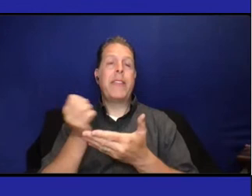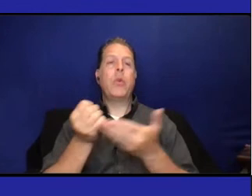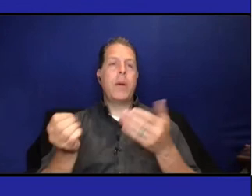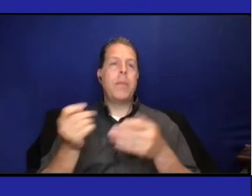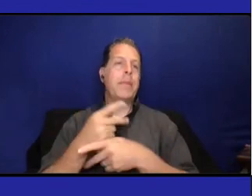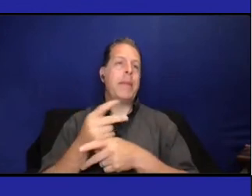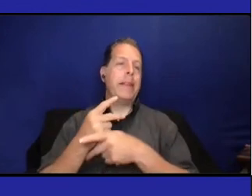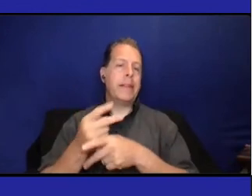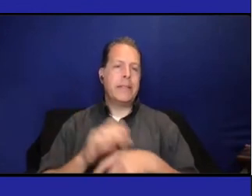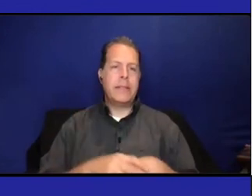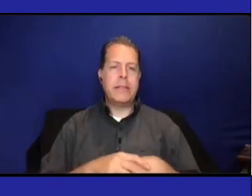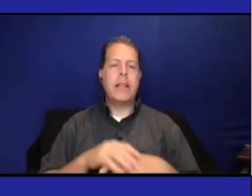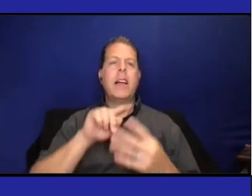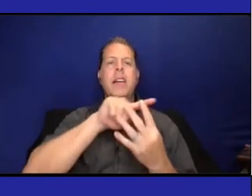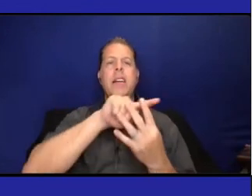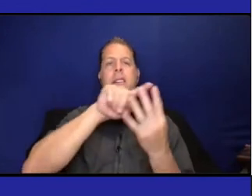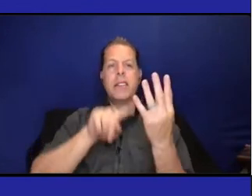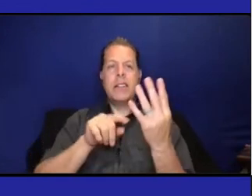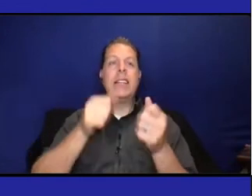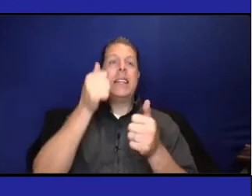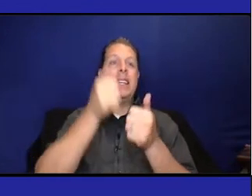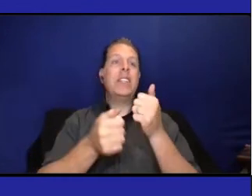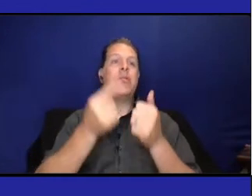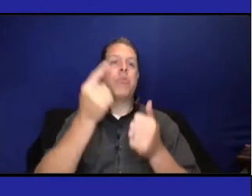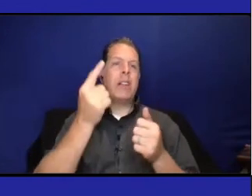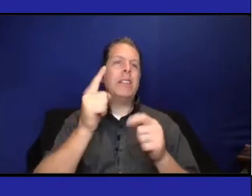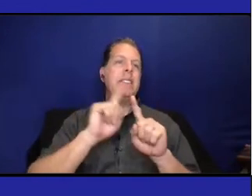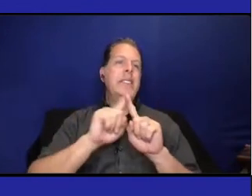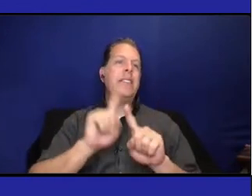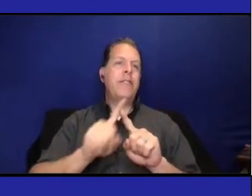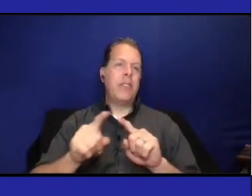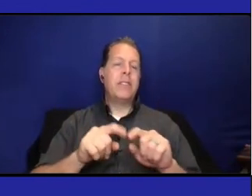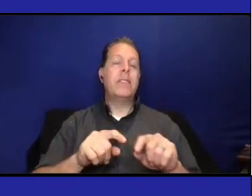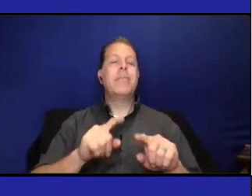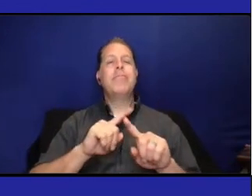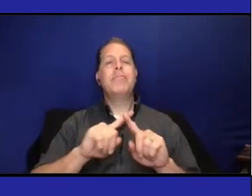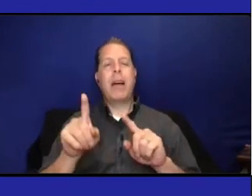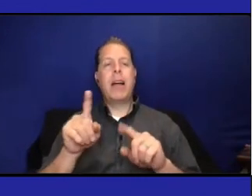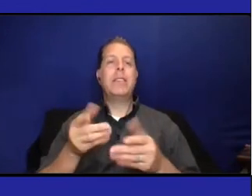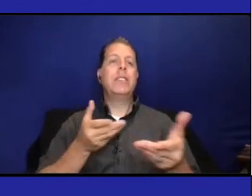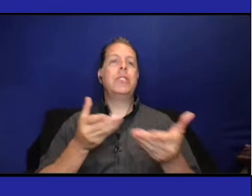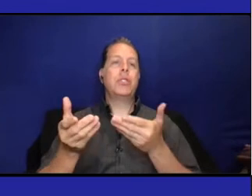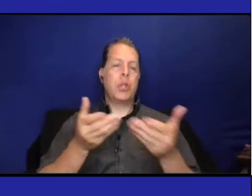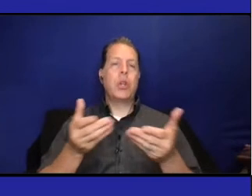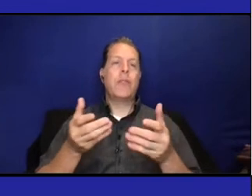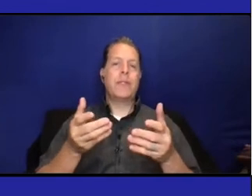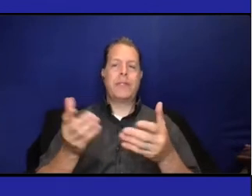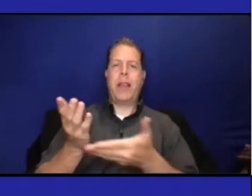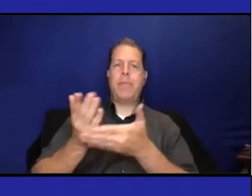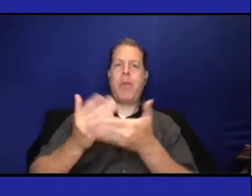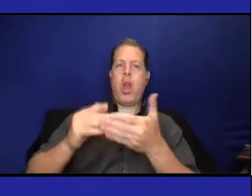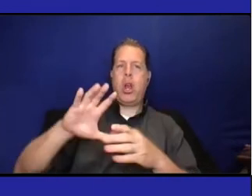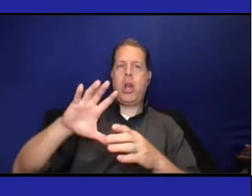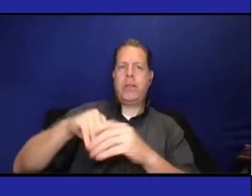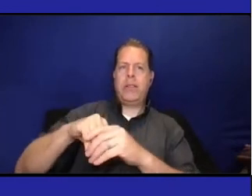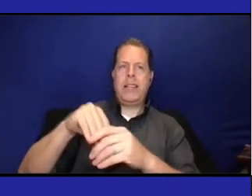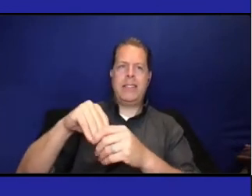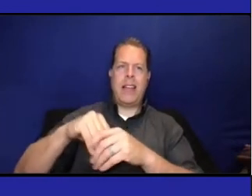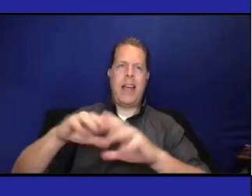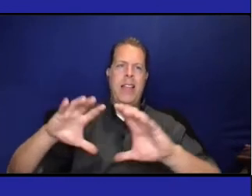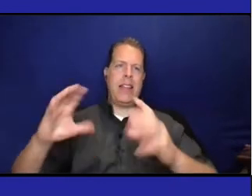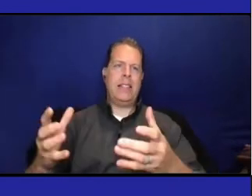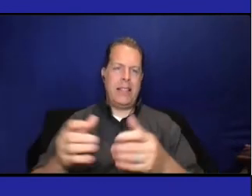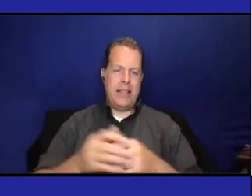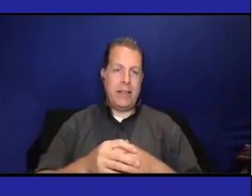So each one is different, but it serves the piece of the pie for the entity. So the scope